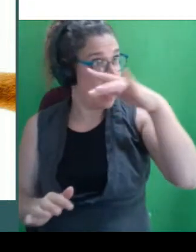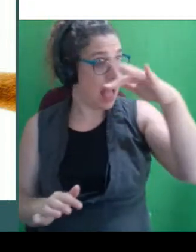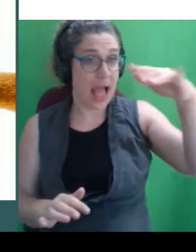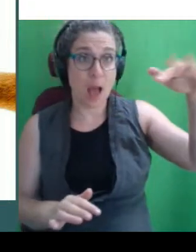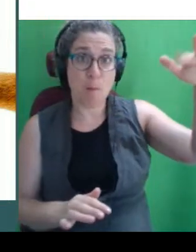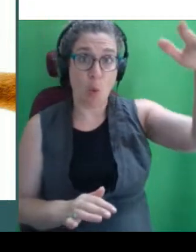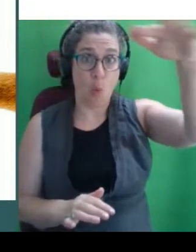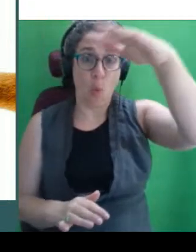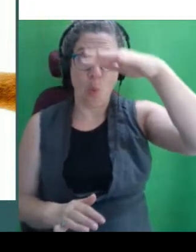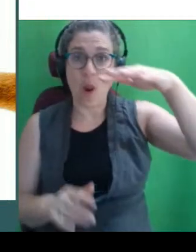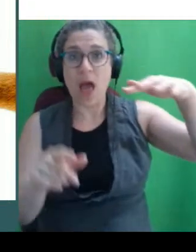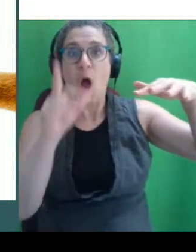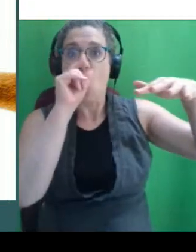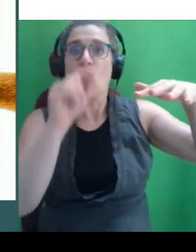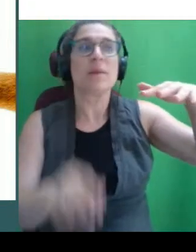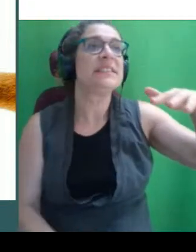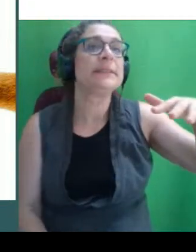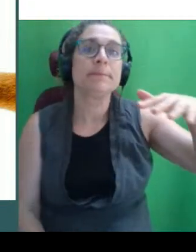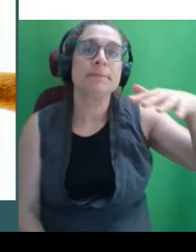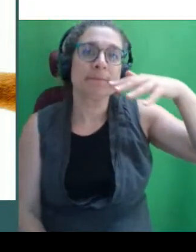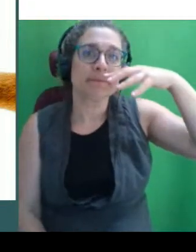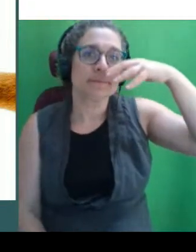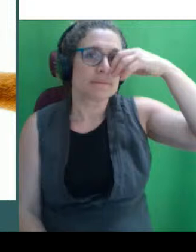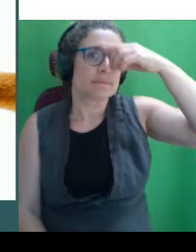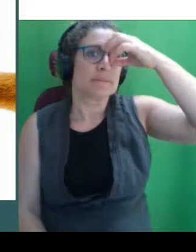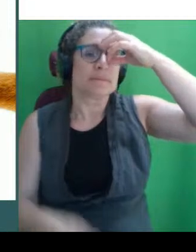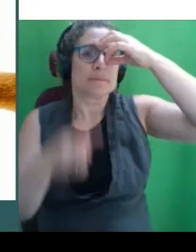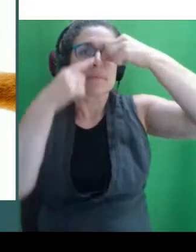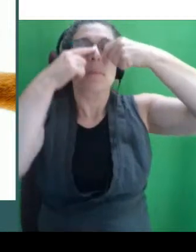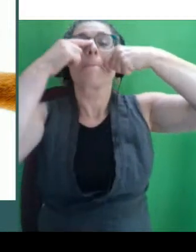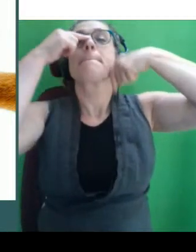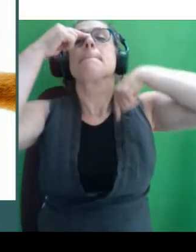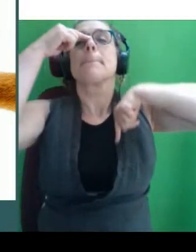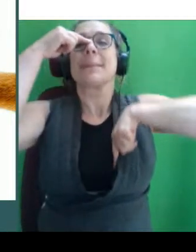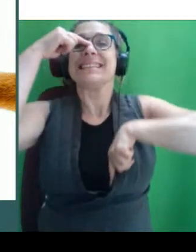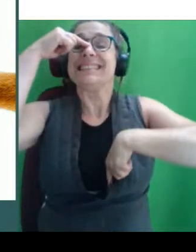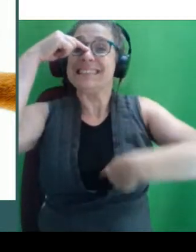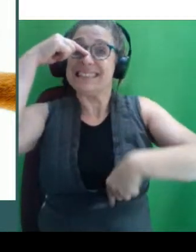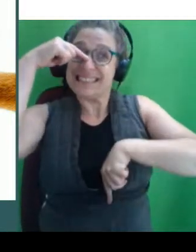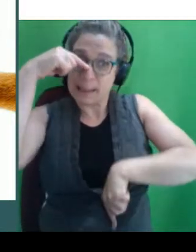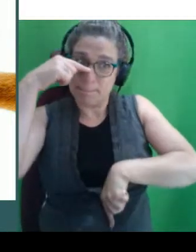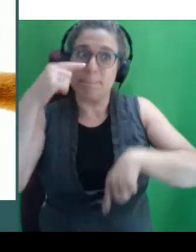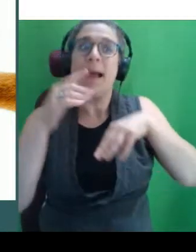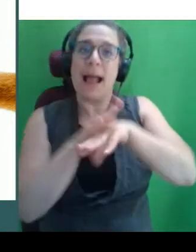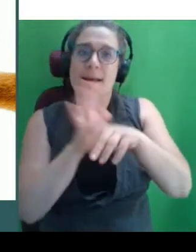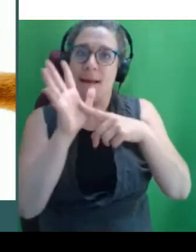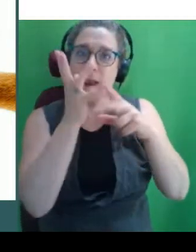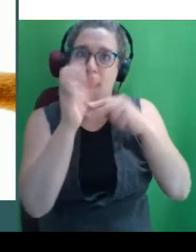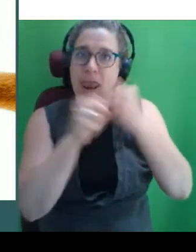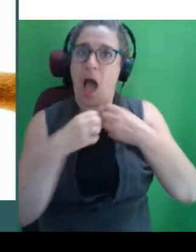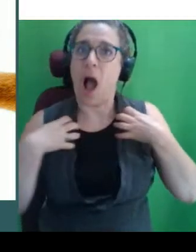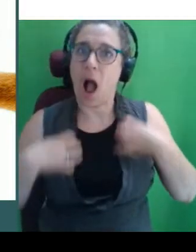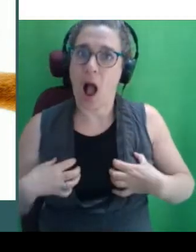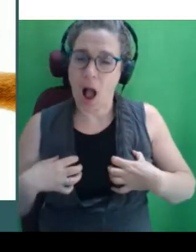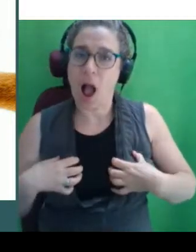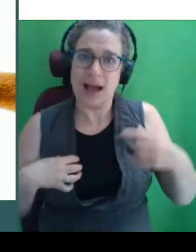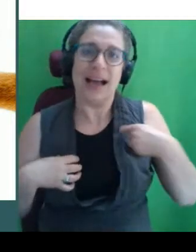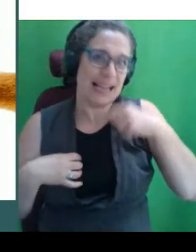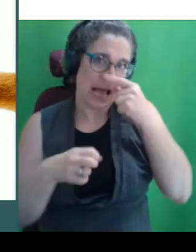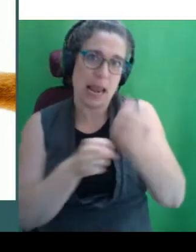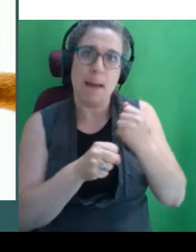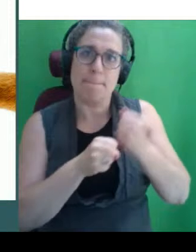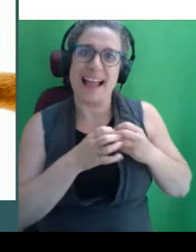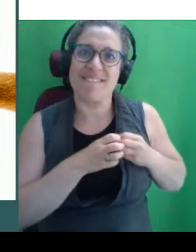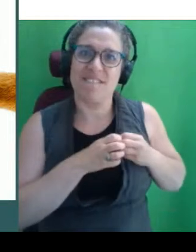up into the lungs, it can go quite deep and cause that inflammation deep down into the lungs. And if somebody hasn't